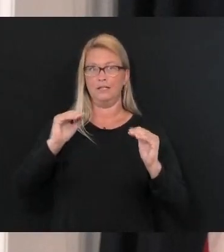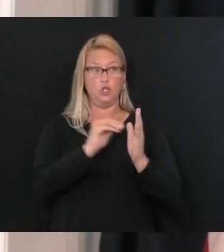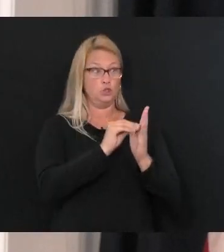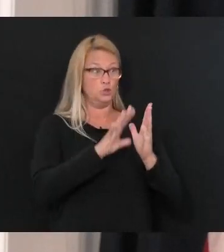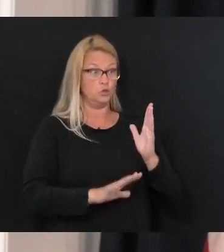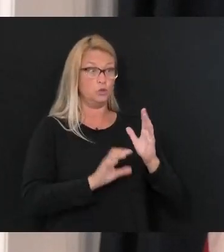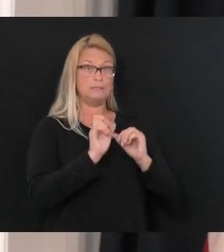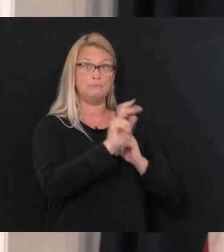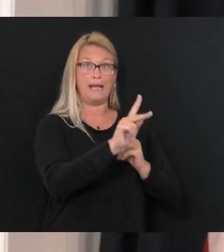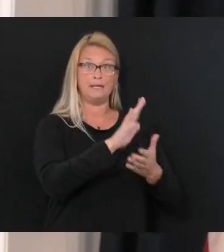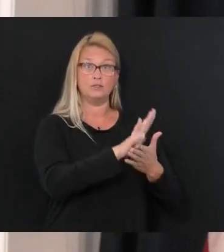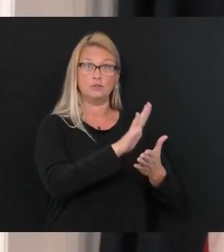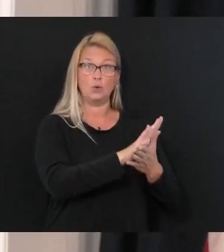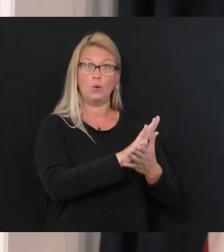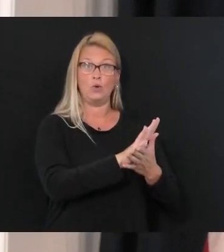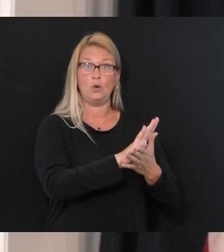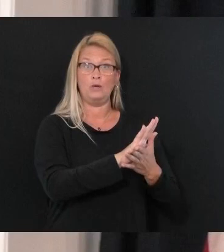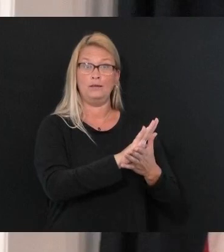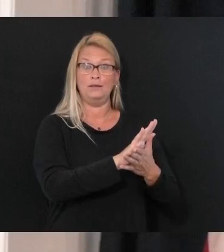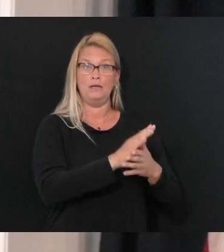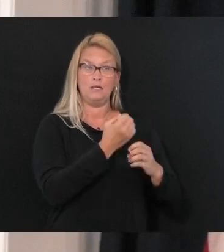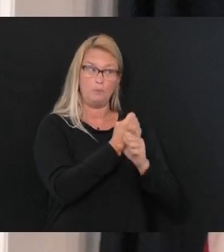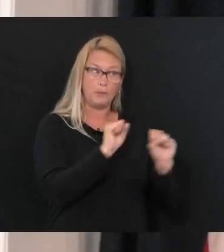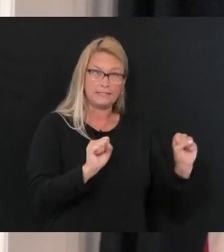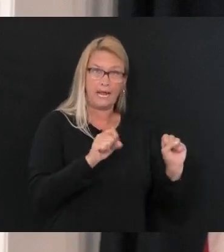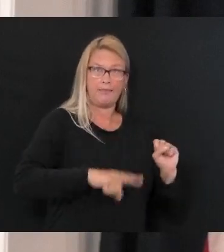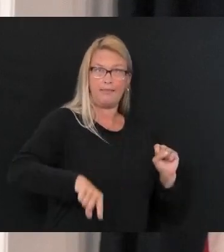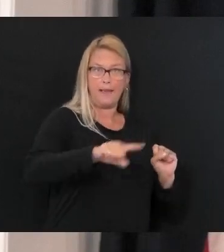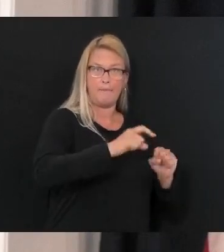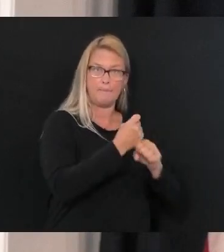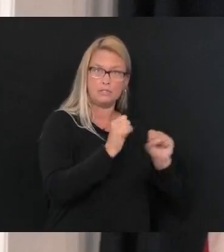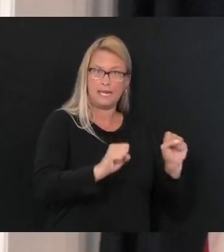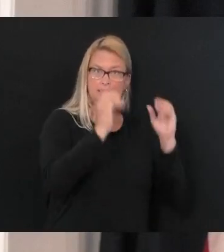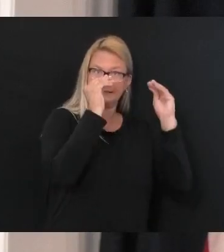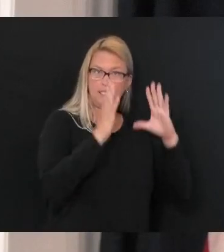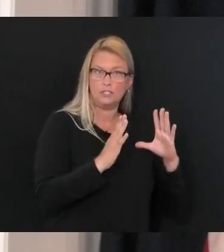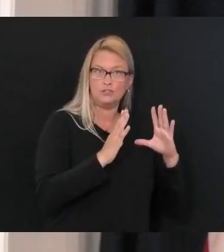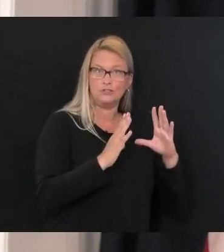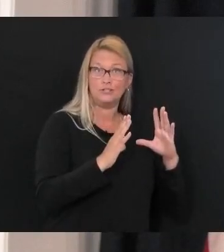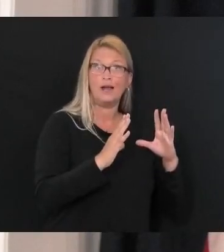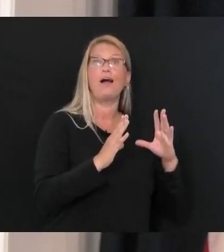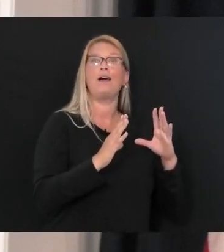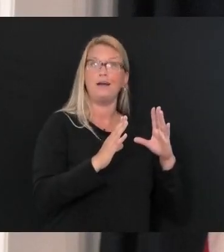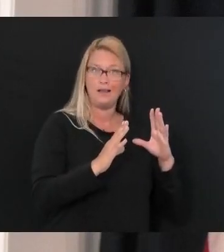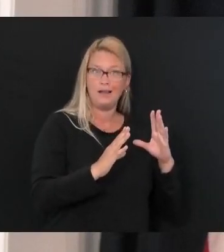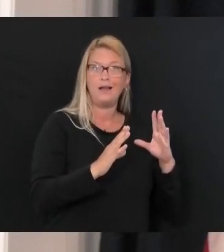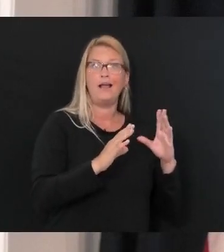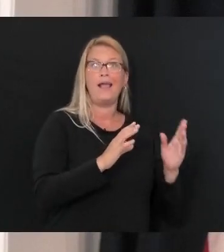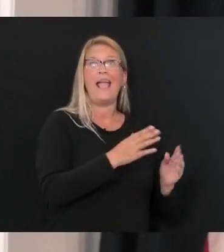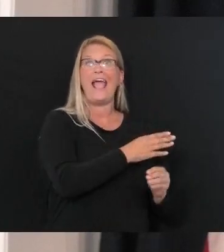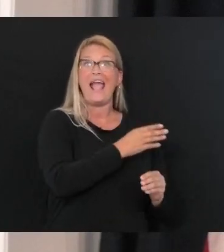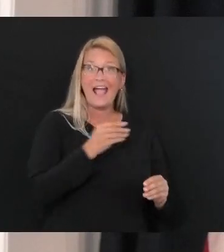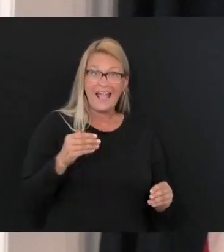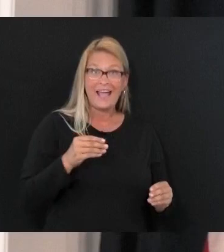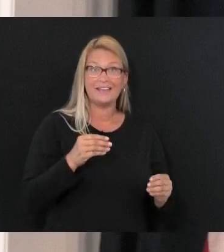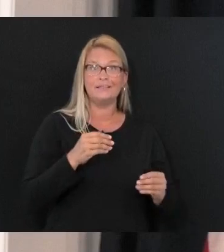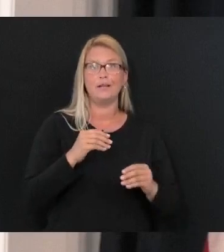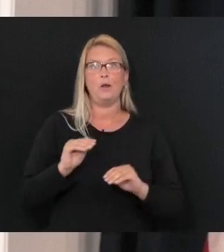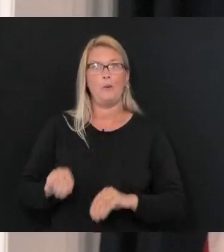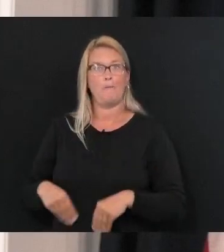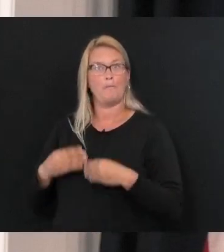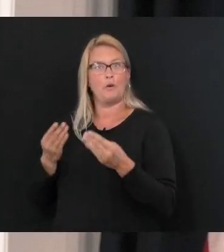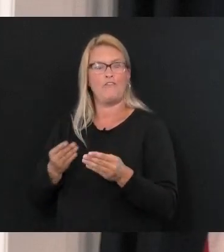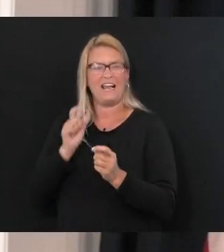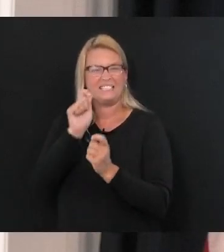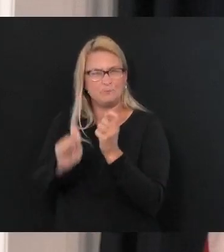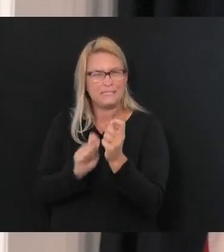class, to protect them, to protect our teachers, but also to make sure that we are providing very specific